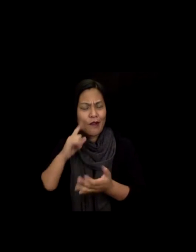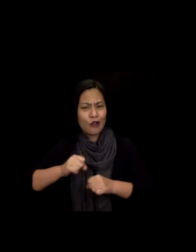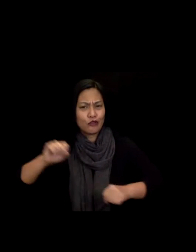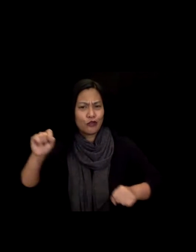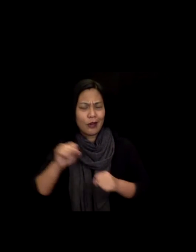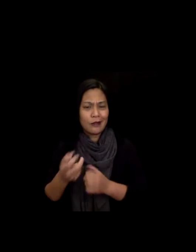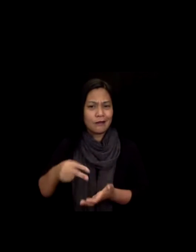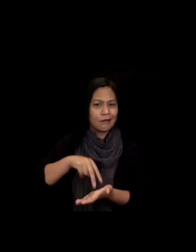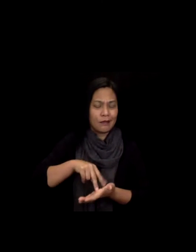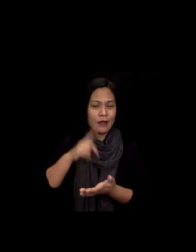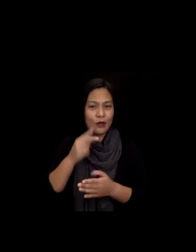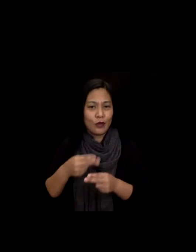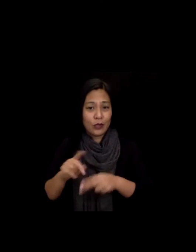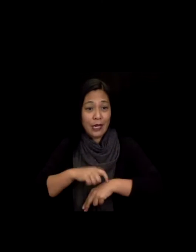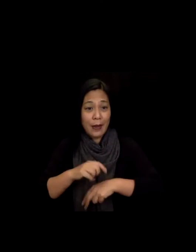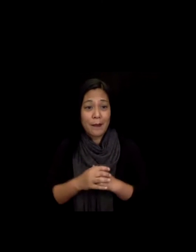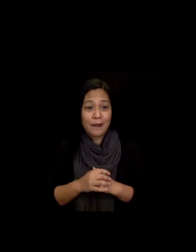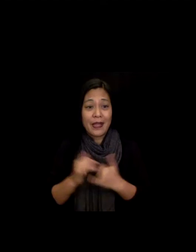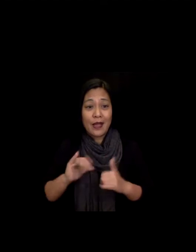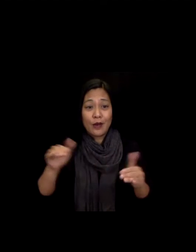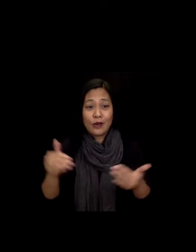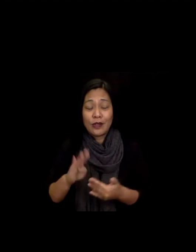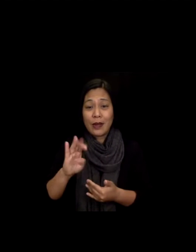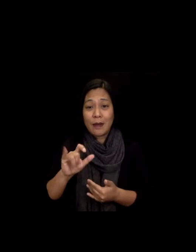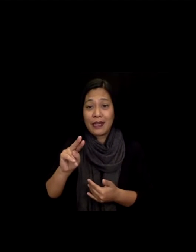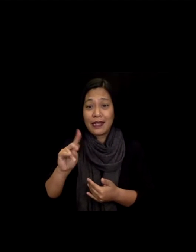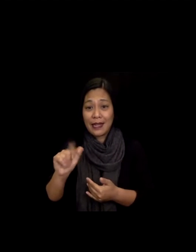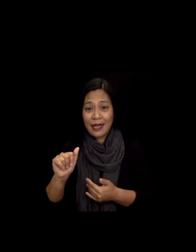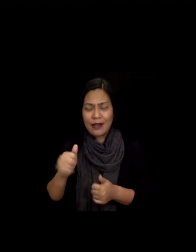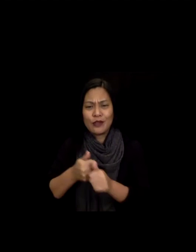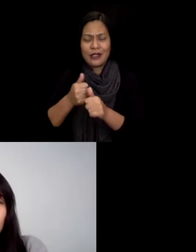the amazing Belinda, who will be introducing the rest of the panelists today.